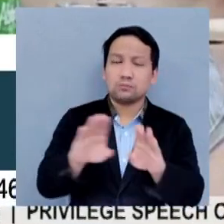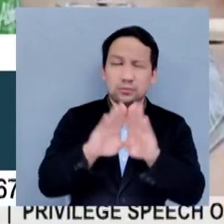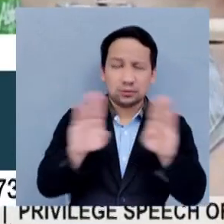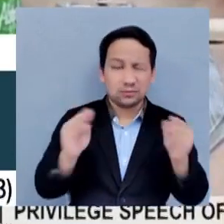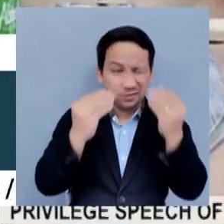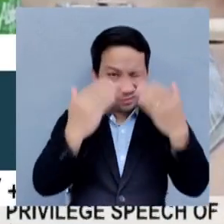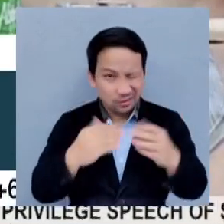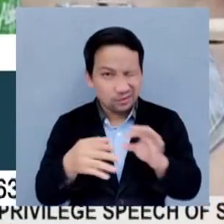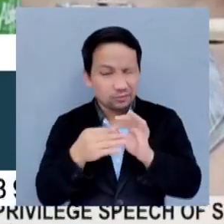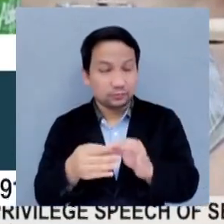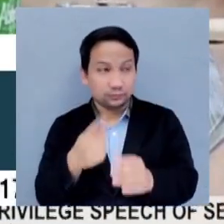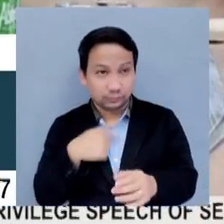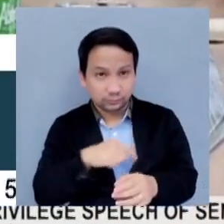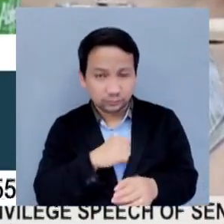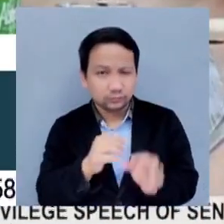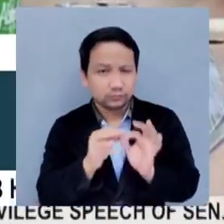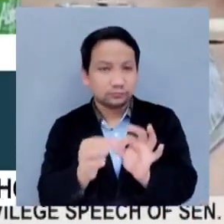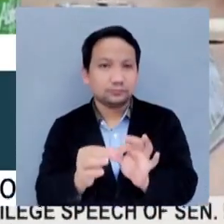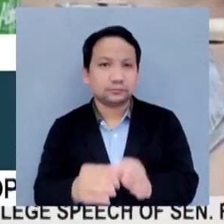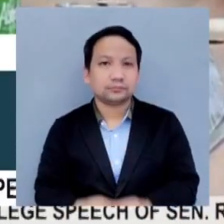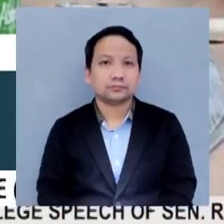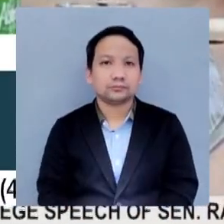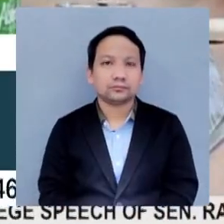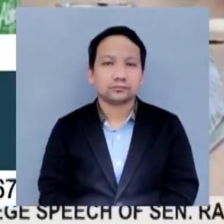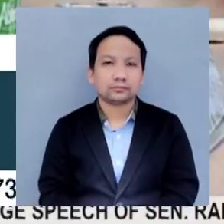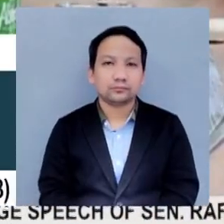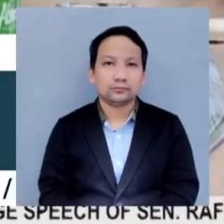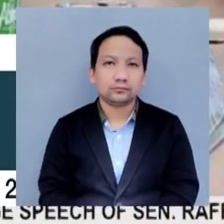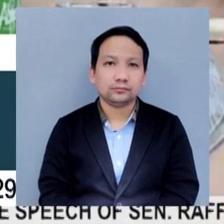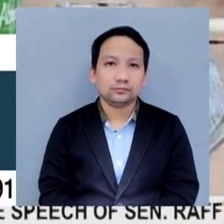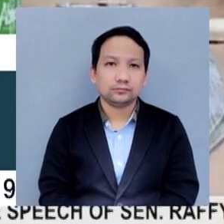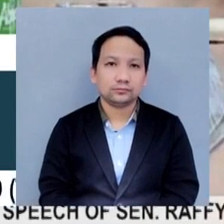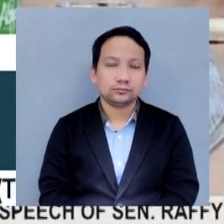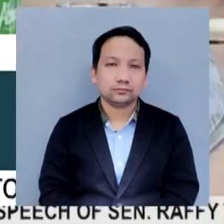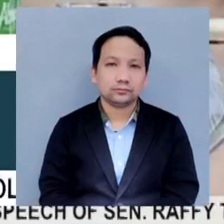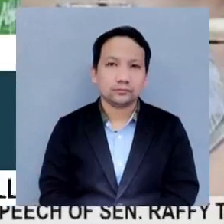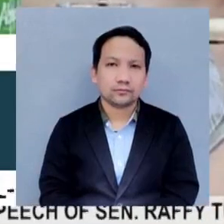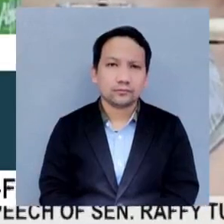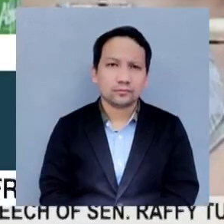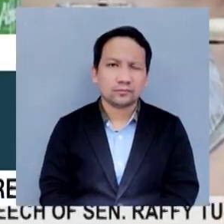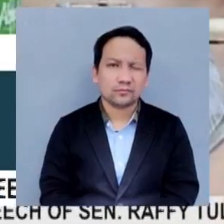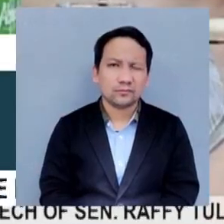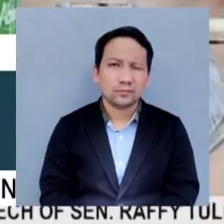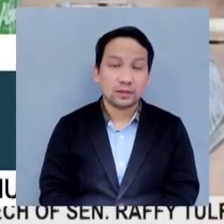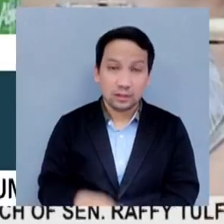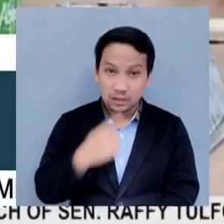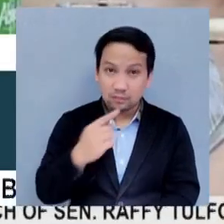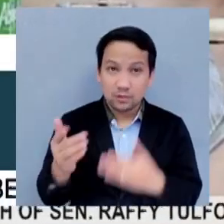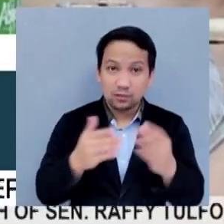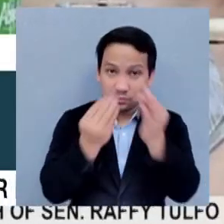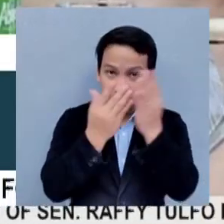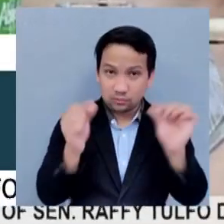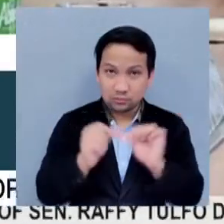It opened up a can of worms. Now, if the can being opened ay walang laman na worm,